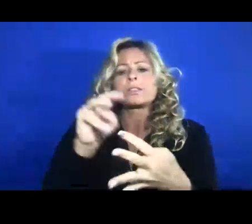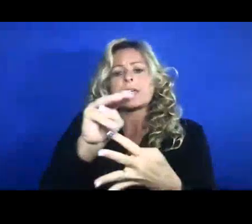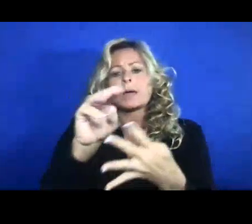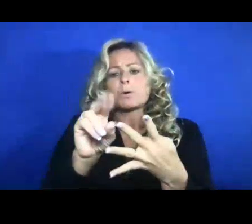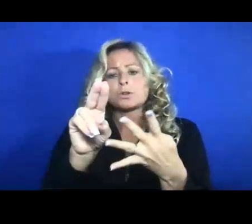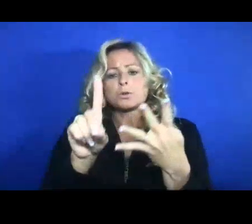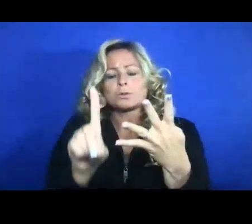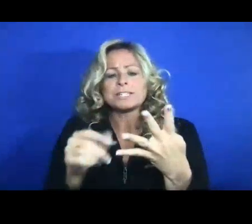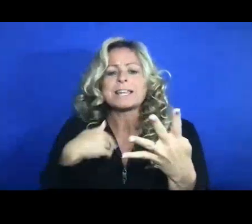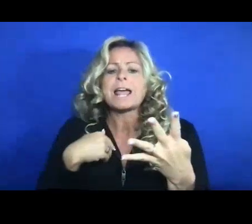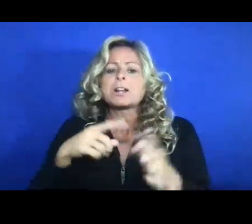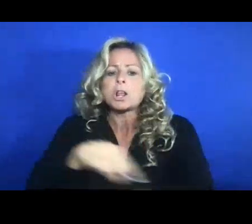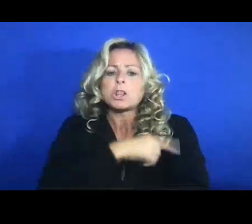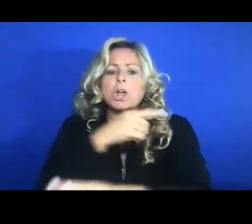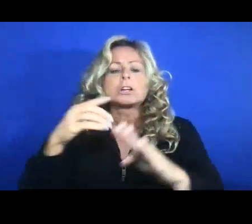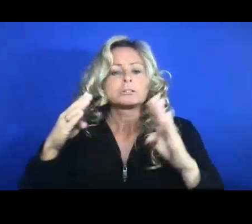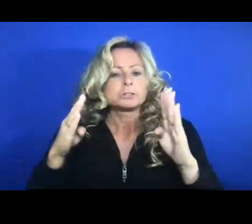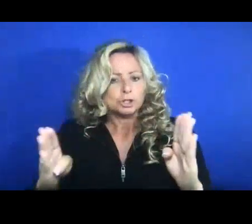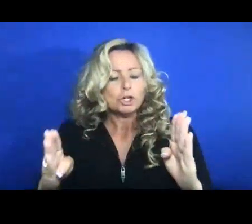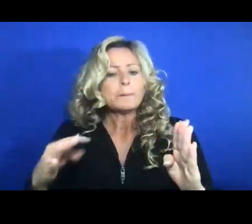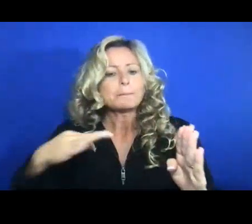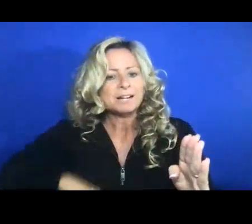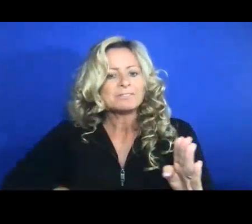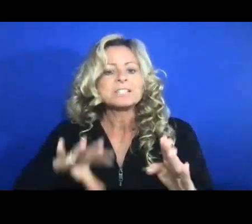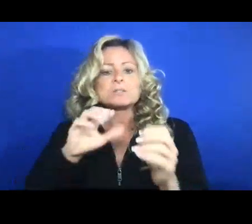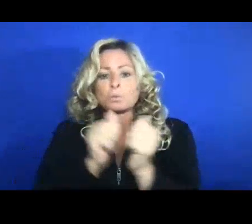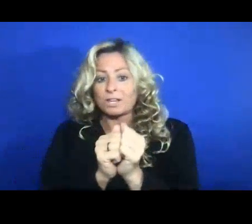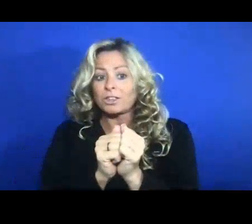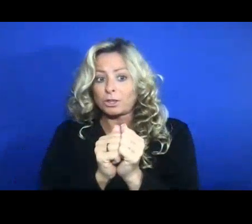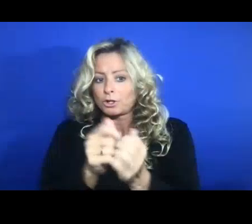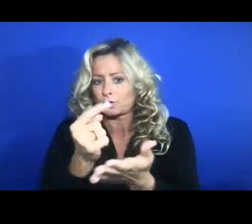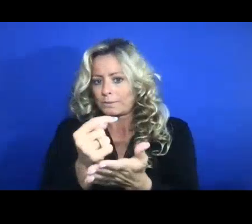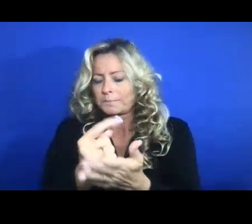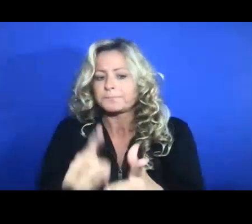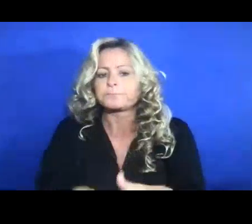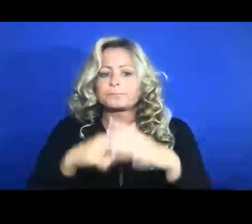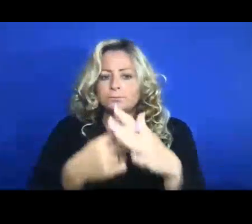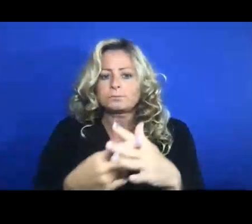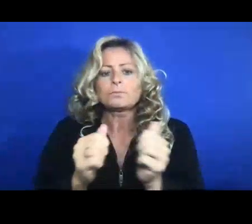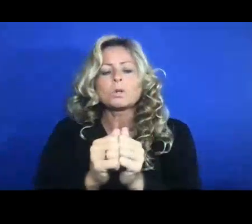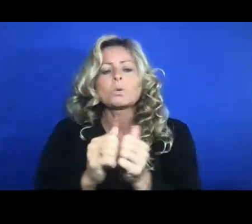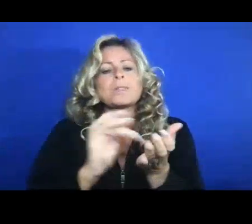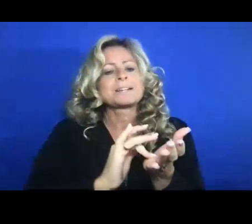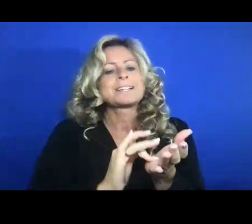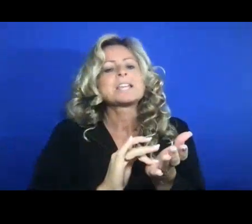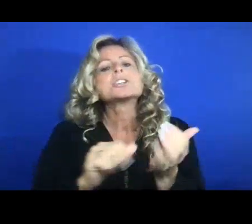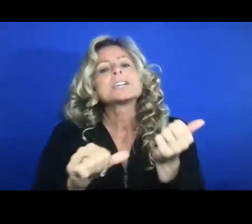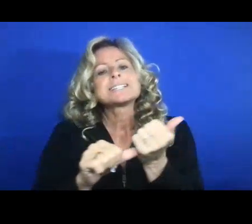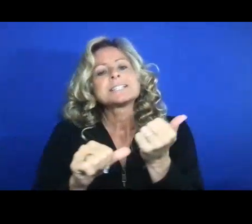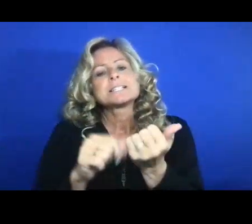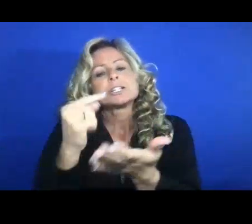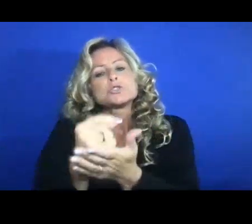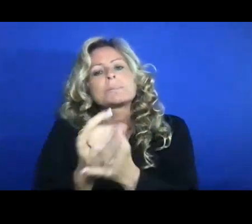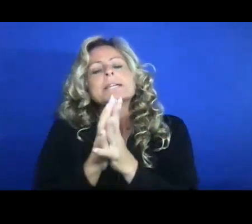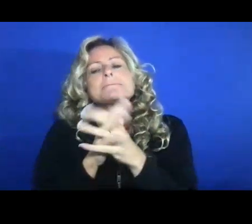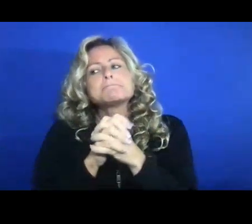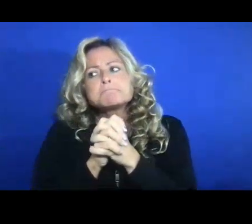long-term benefits have I experienced with treatment? And so starting medication-assisted treatment